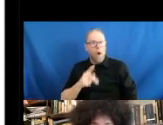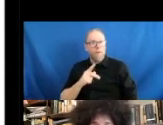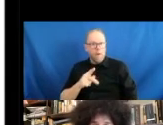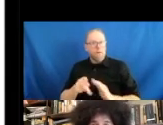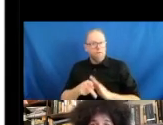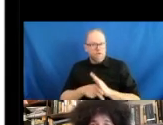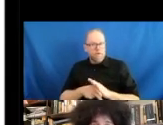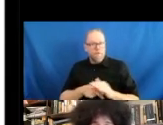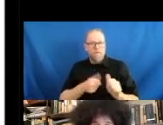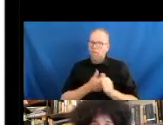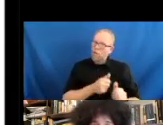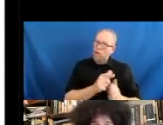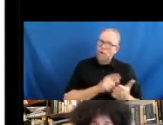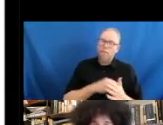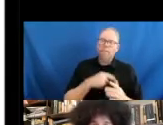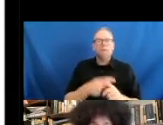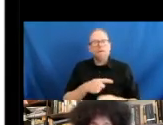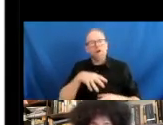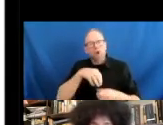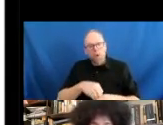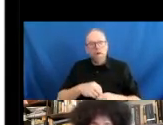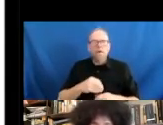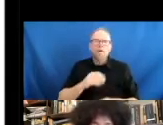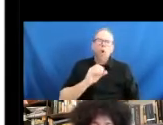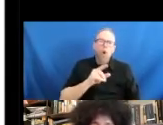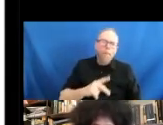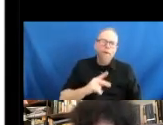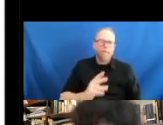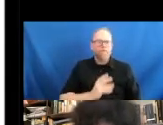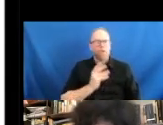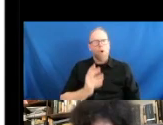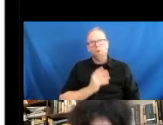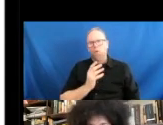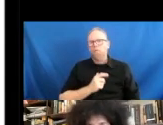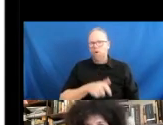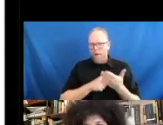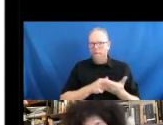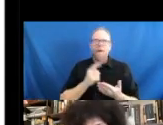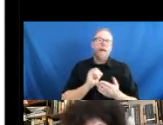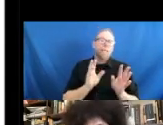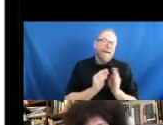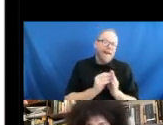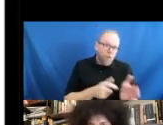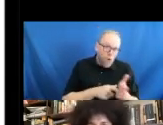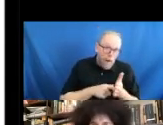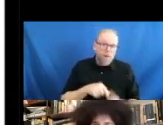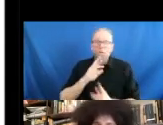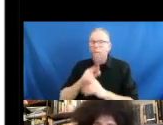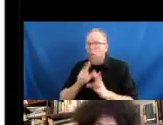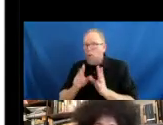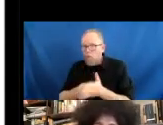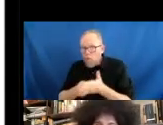law, they also entail corporate formalities such as meeting requirements, reporting requirements,